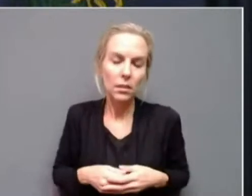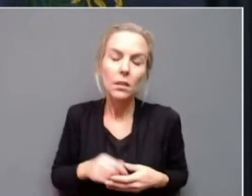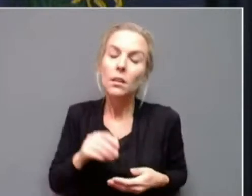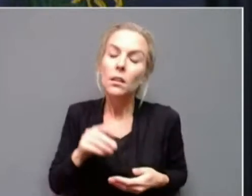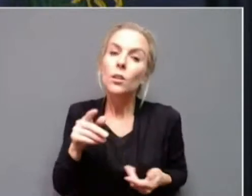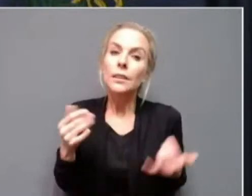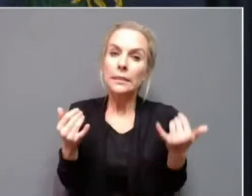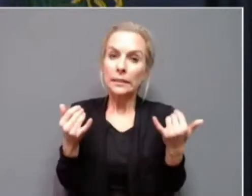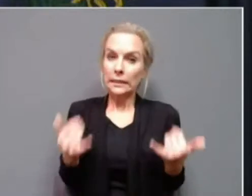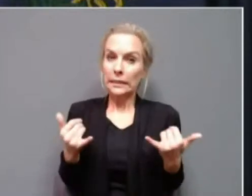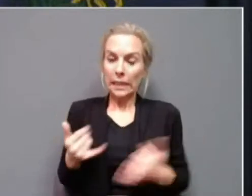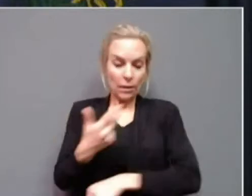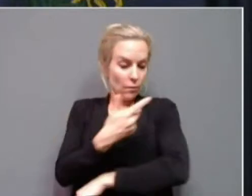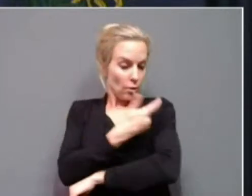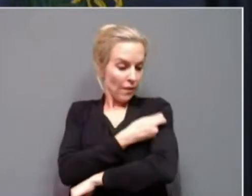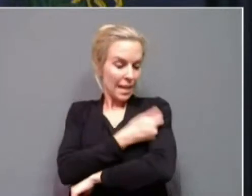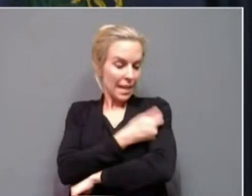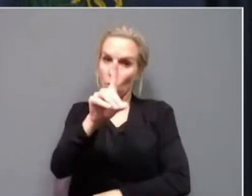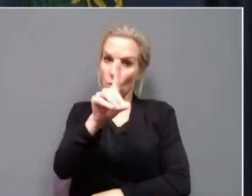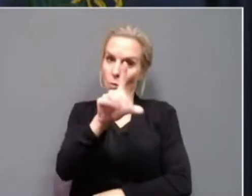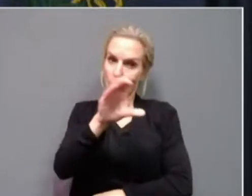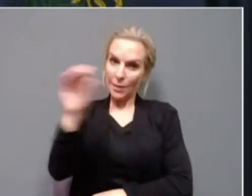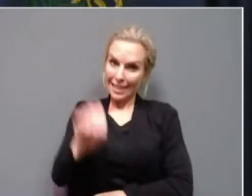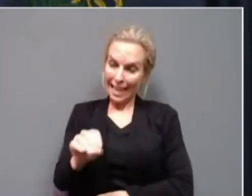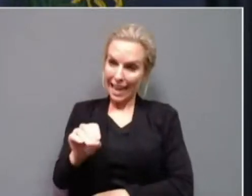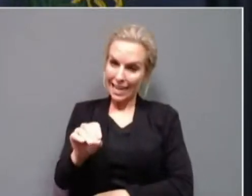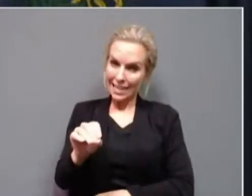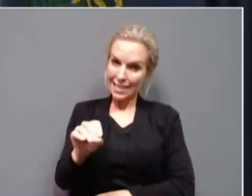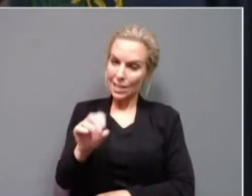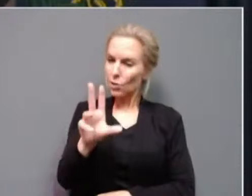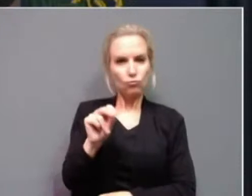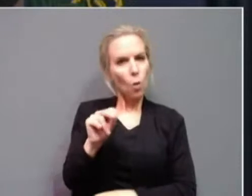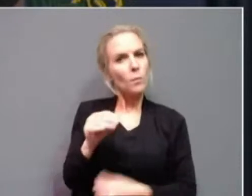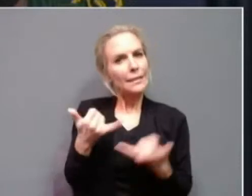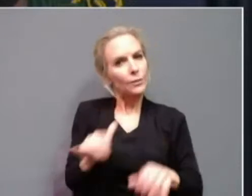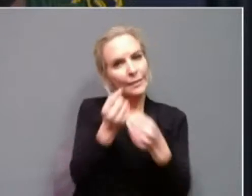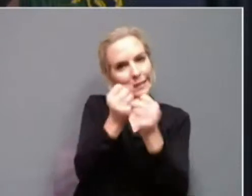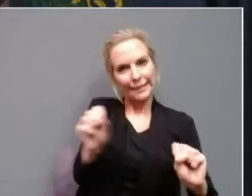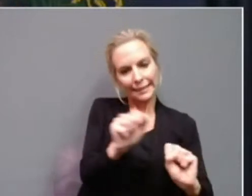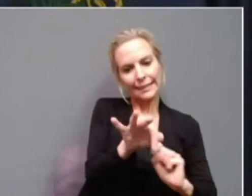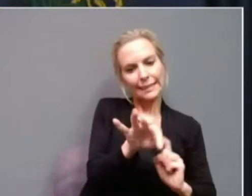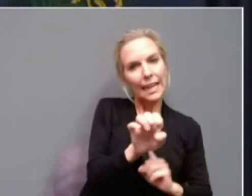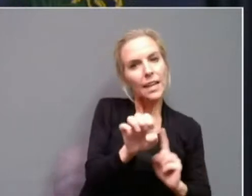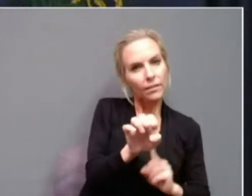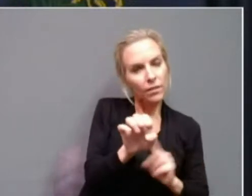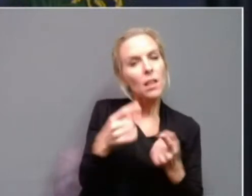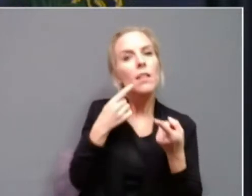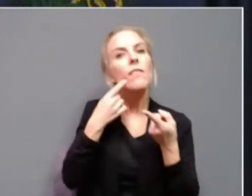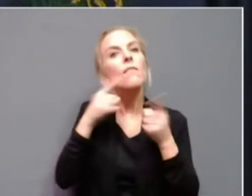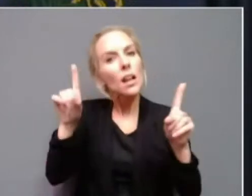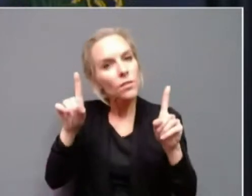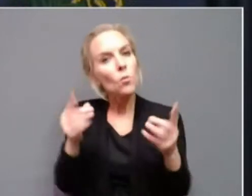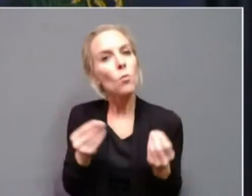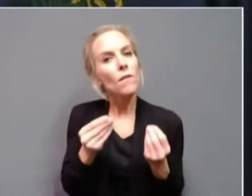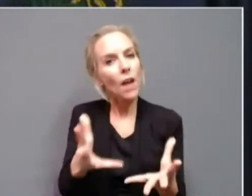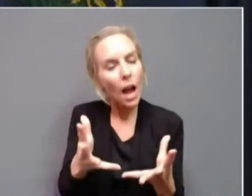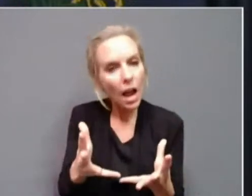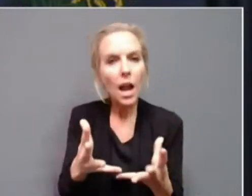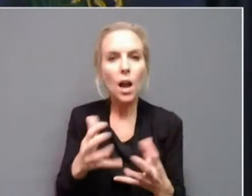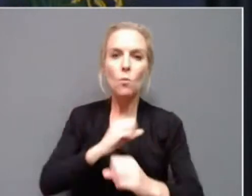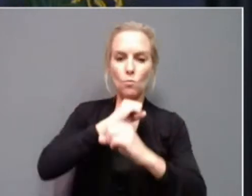vaccines are 100% effective, they are safe and effective to provide protection